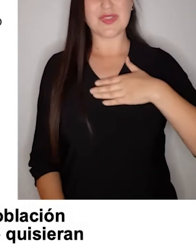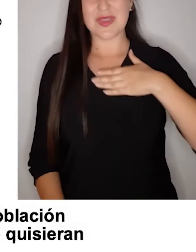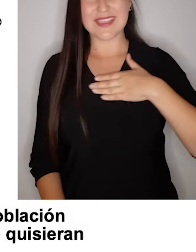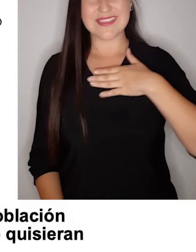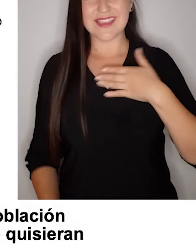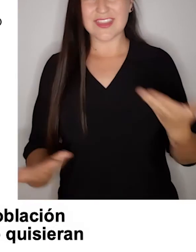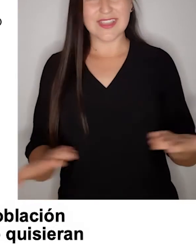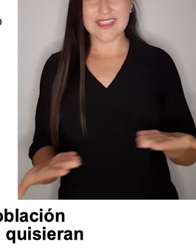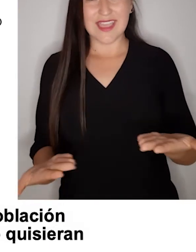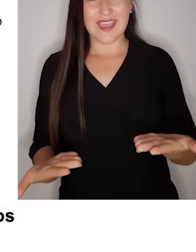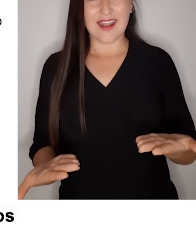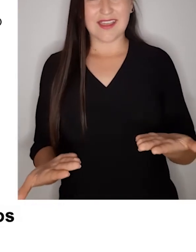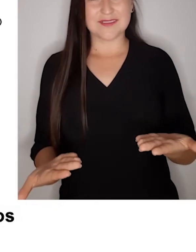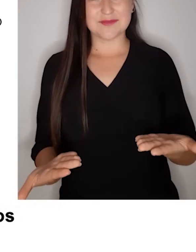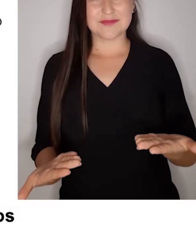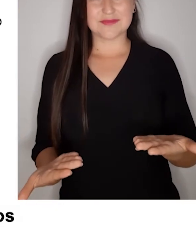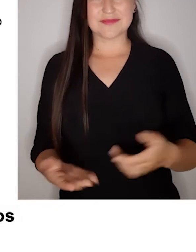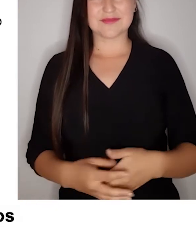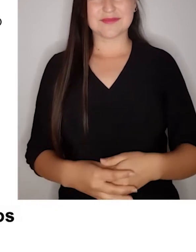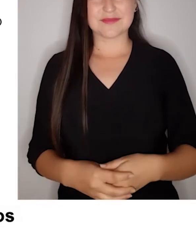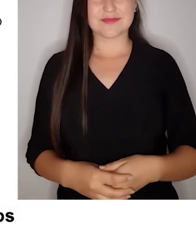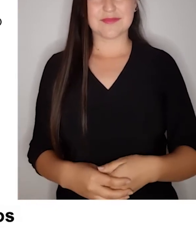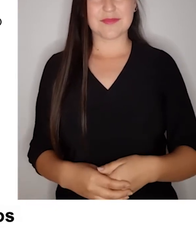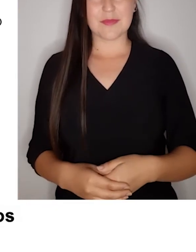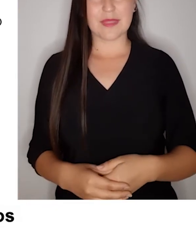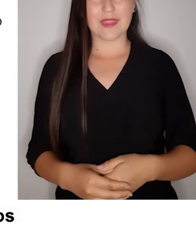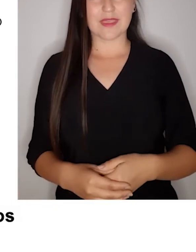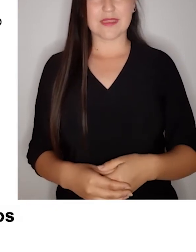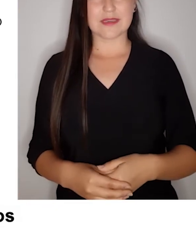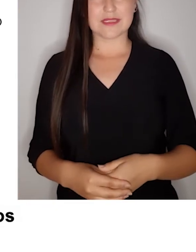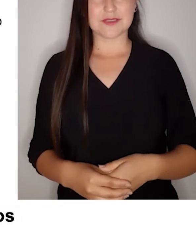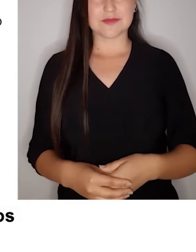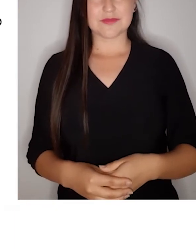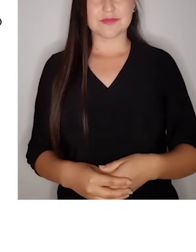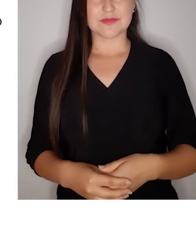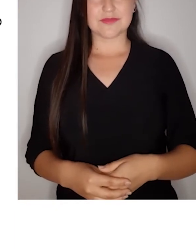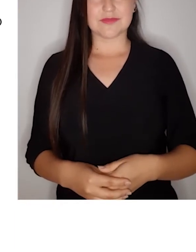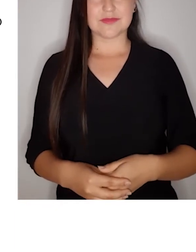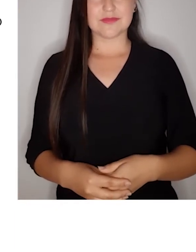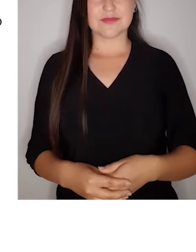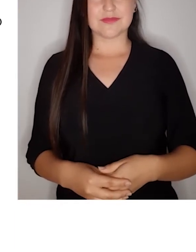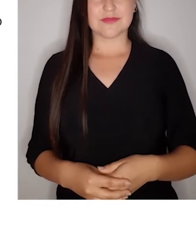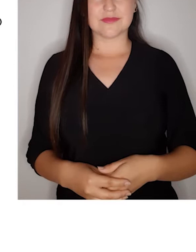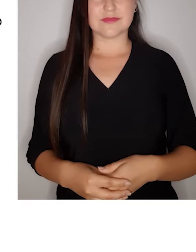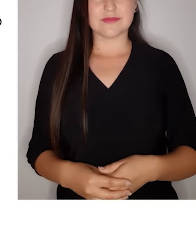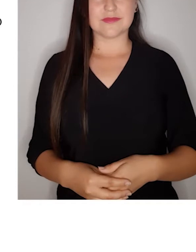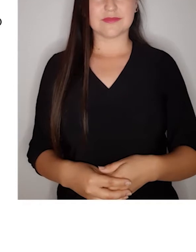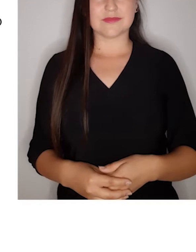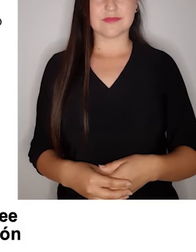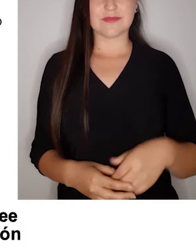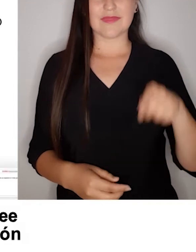1 out of 5 would dislike having Muslims as neighbors or in their group of friends.